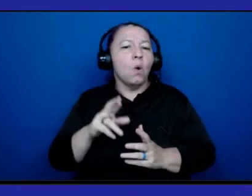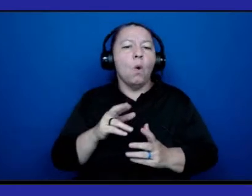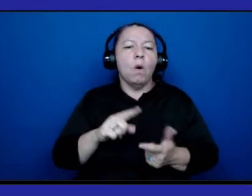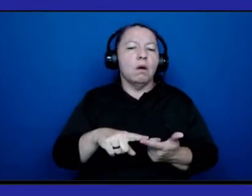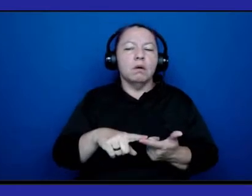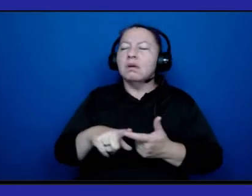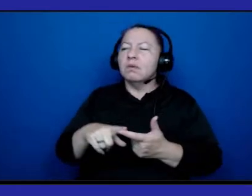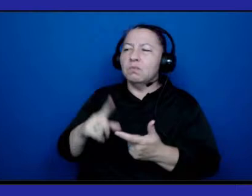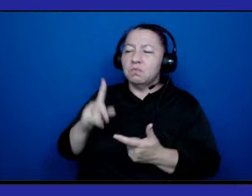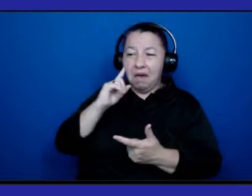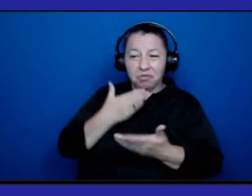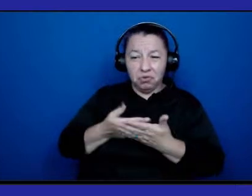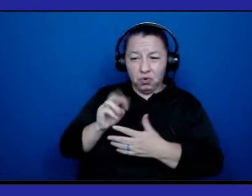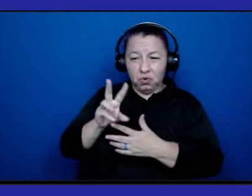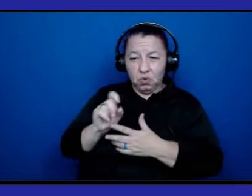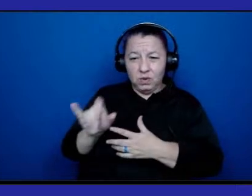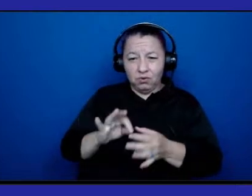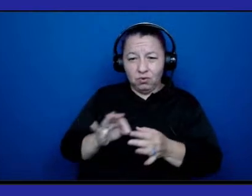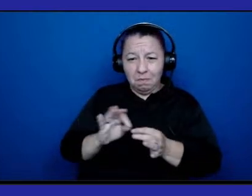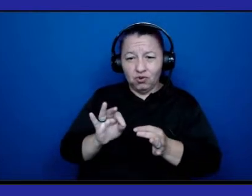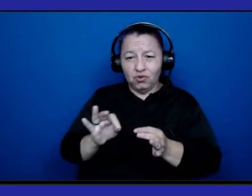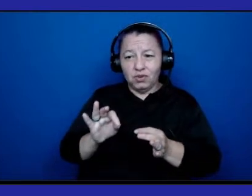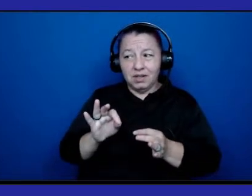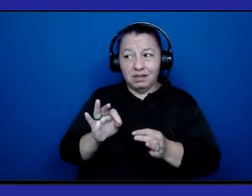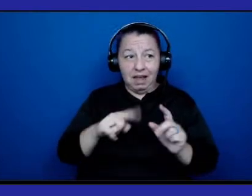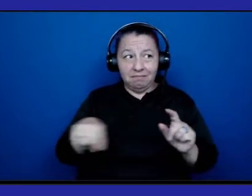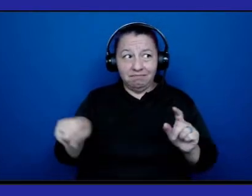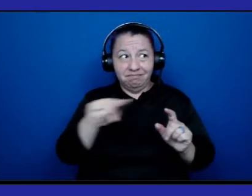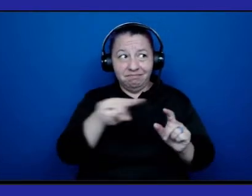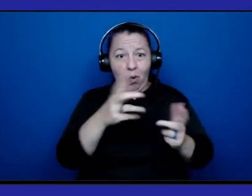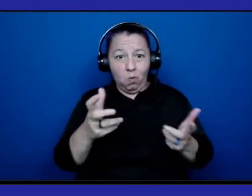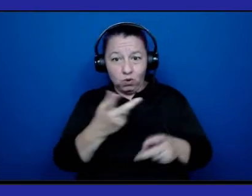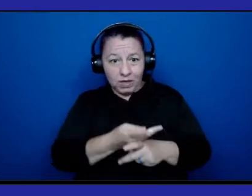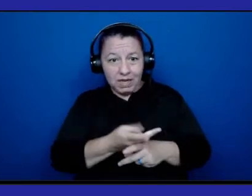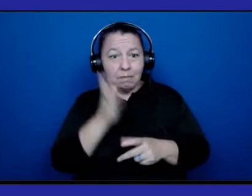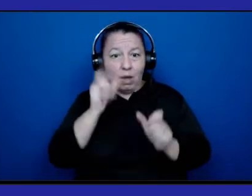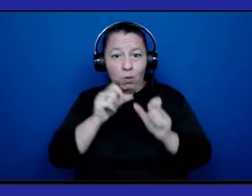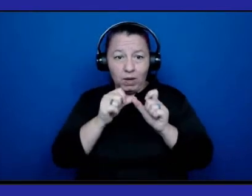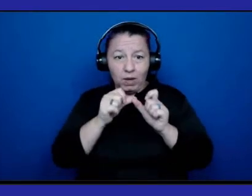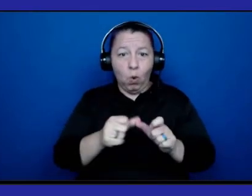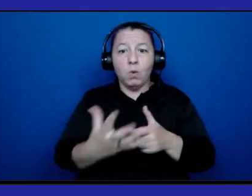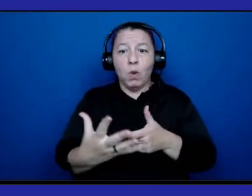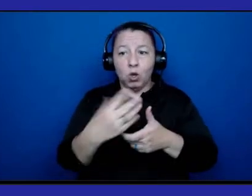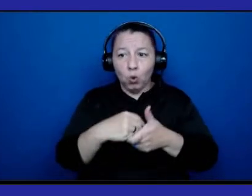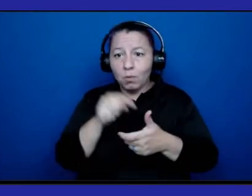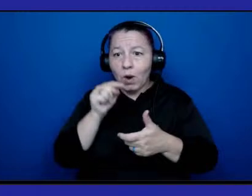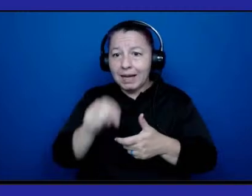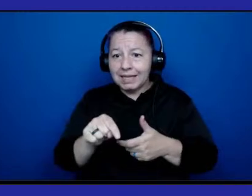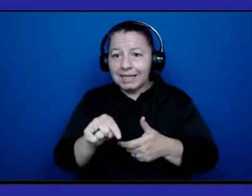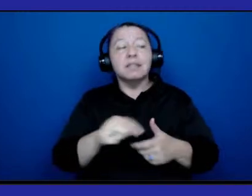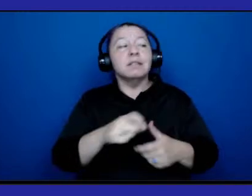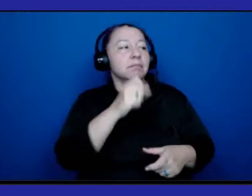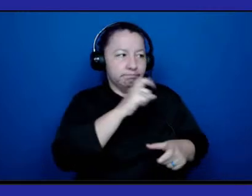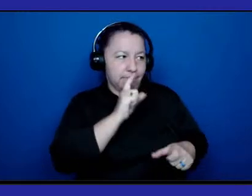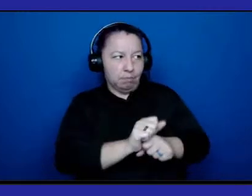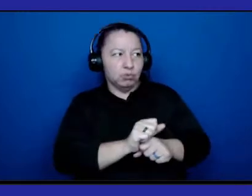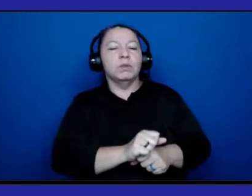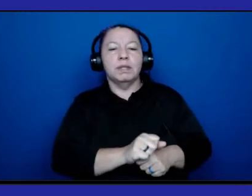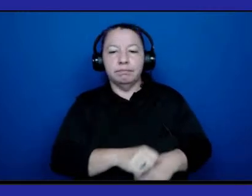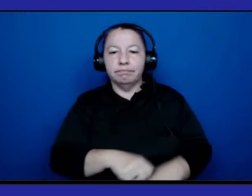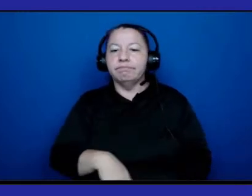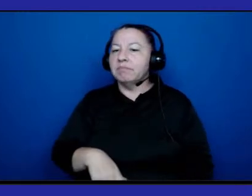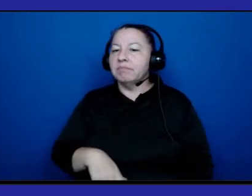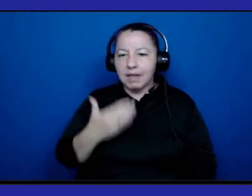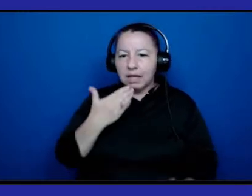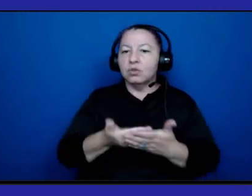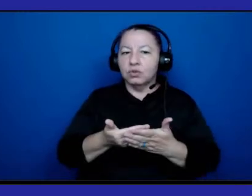good news, as you said, is the facilities want to keep it. They're going to keep them going, incorporate them. Absolutely. It's a good outlet, of